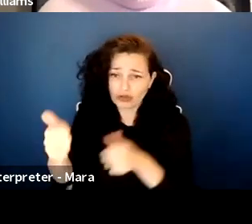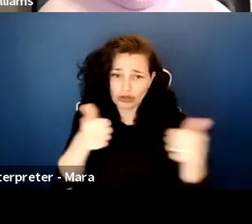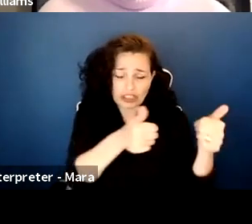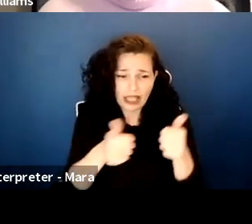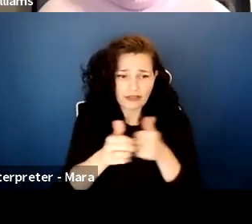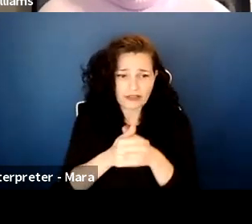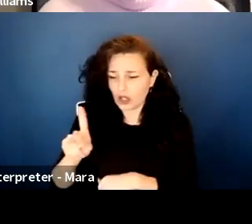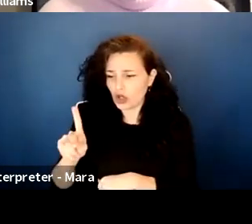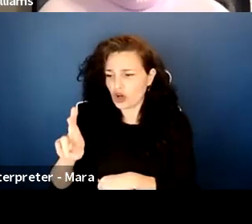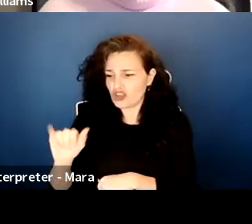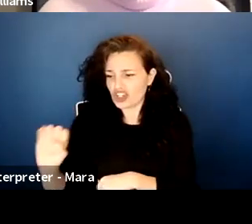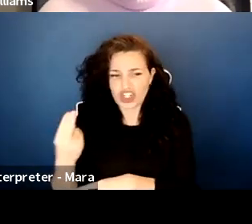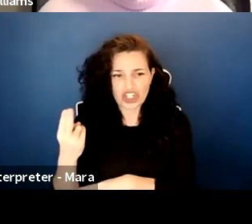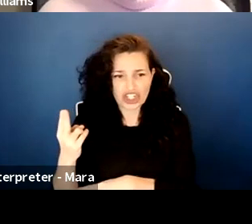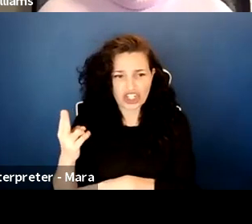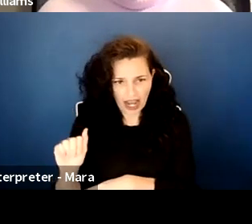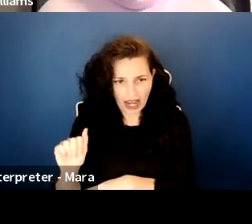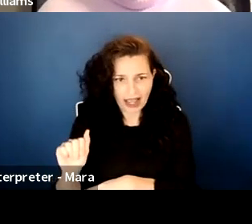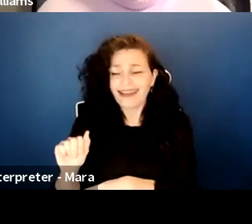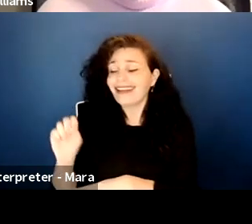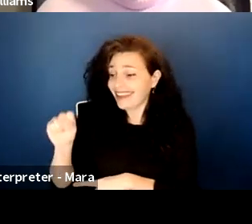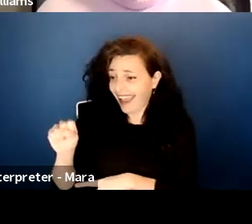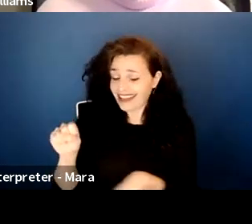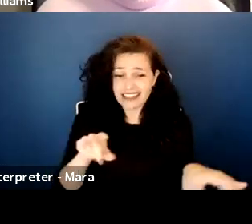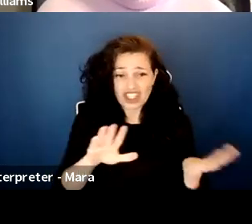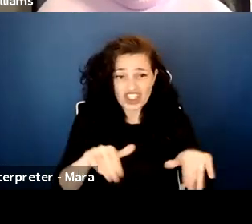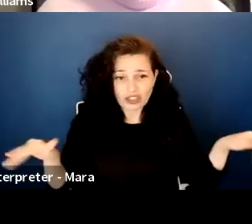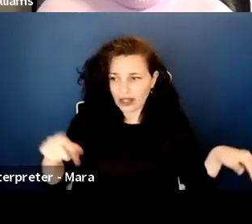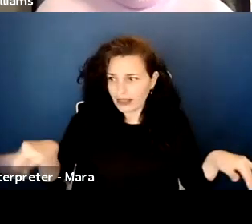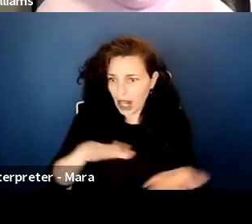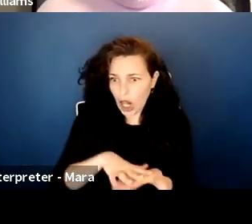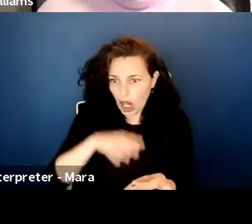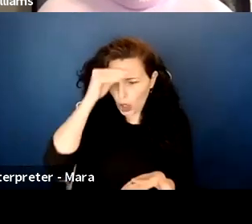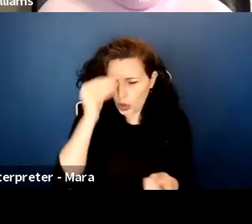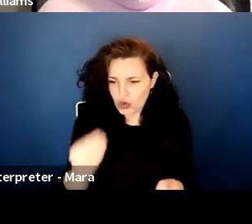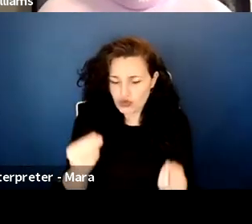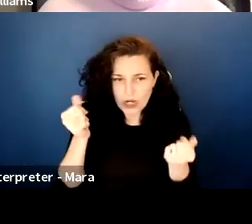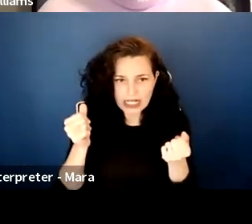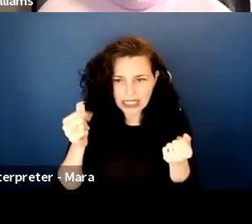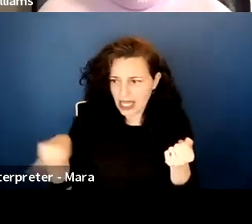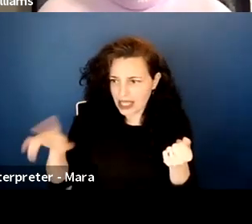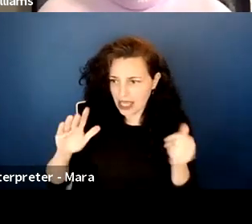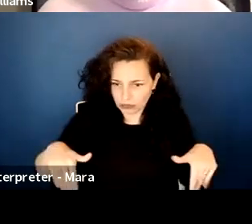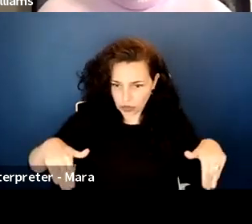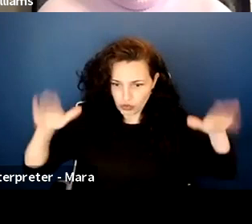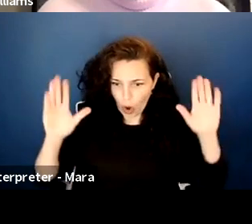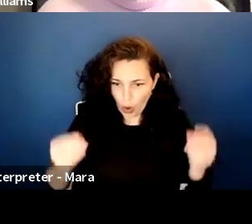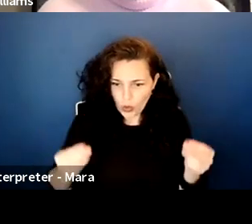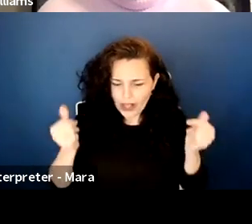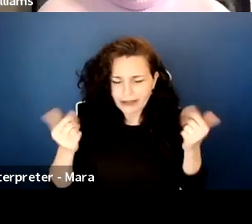as kids, particularly, they learn and grow so quickly that